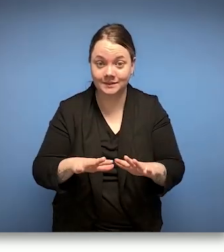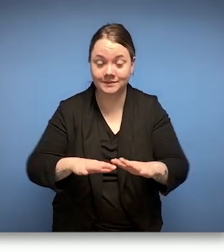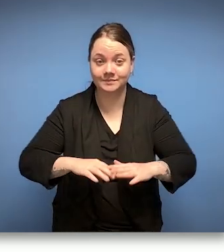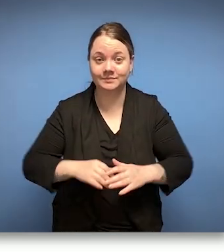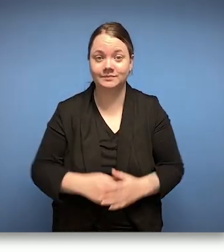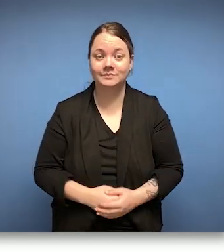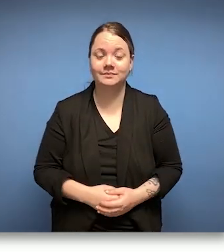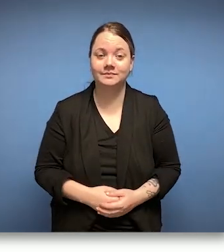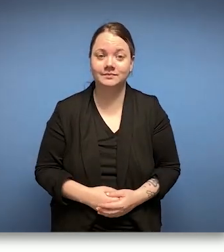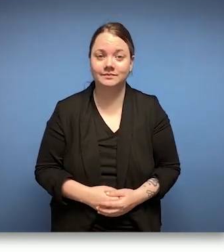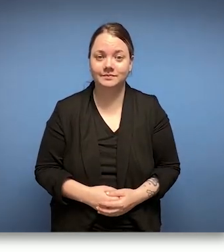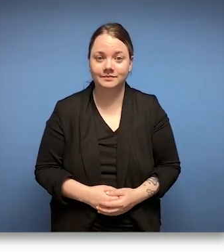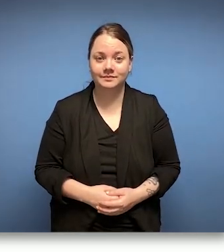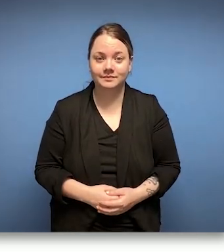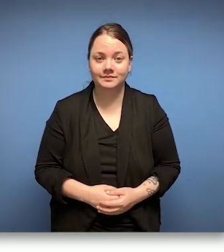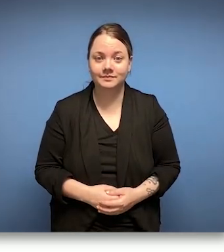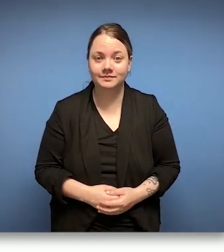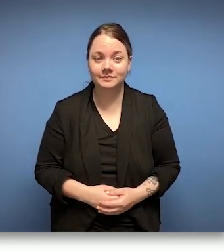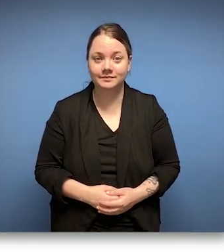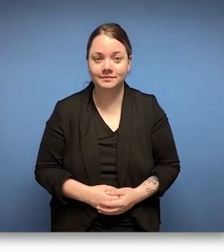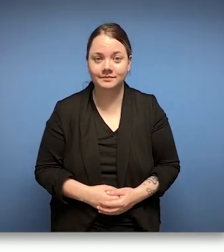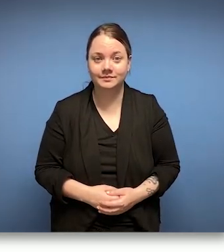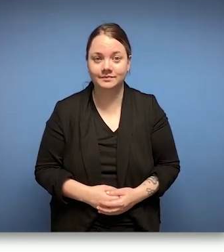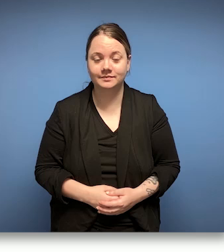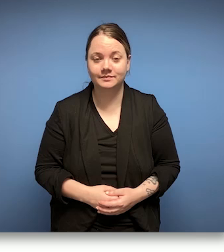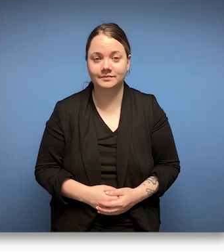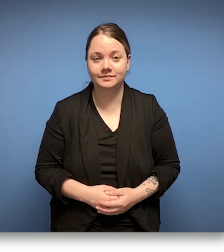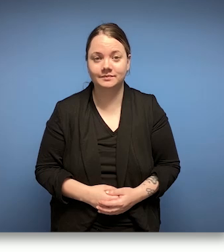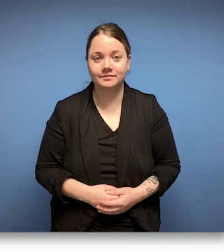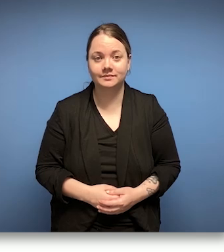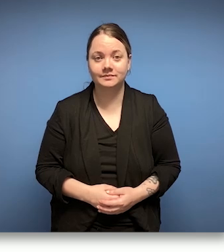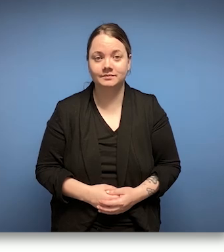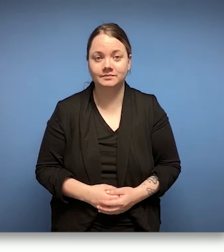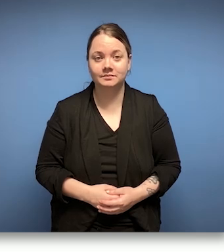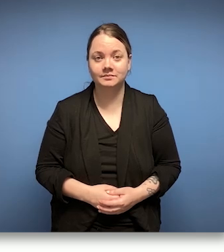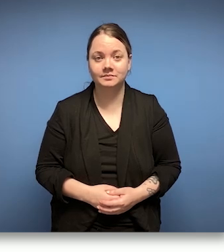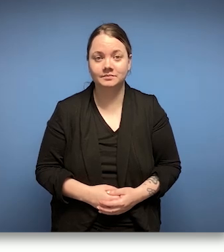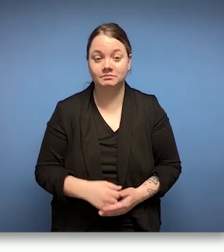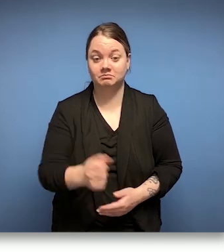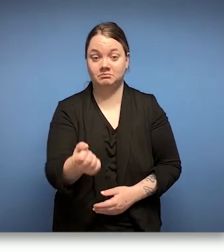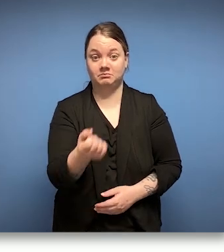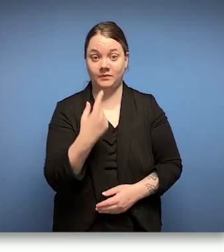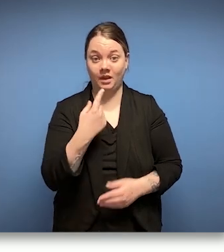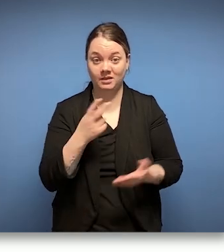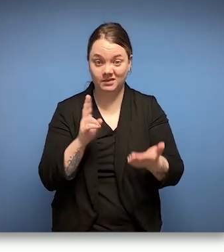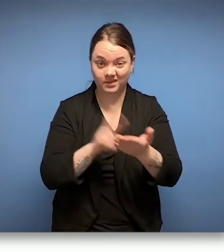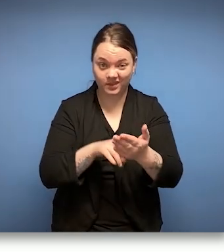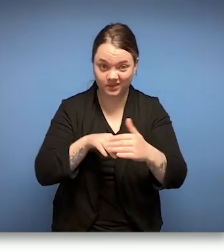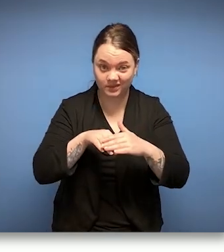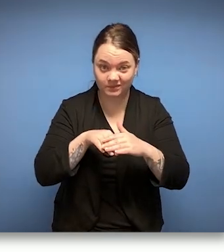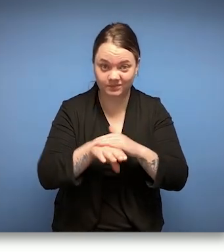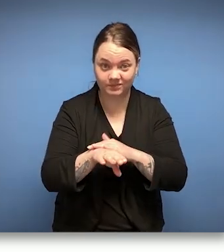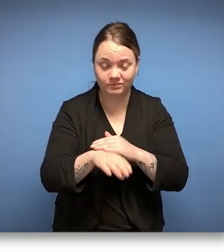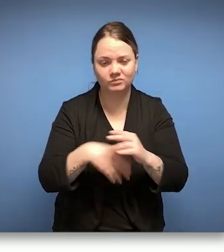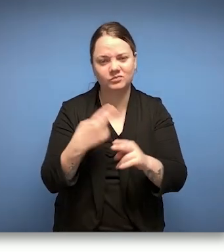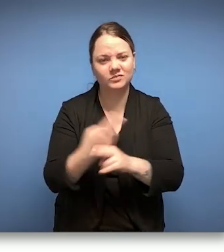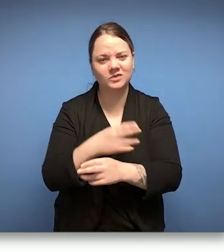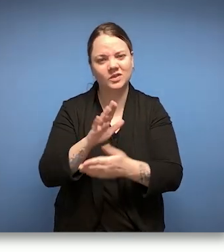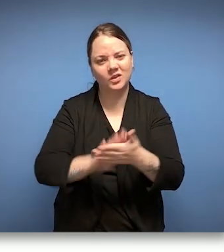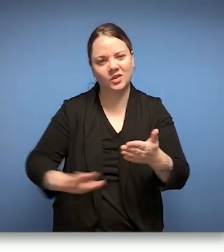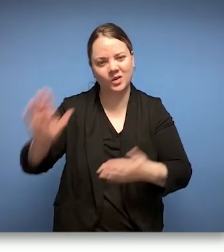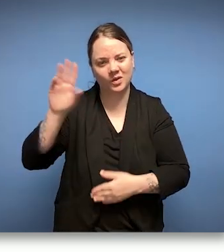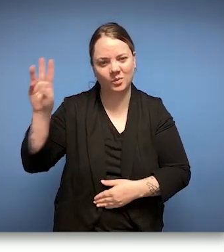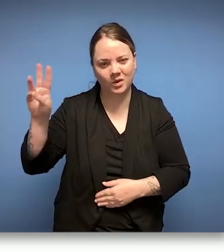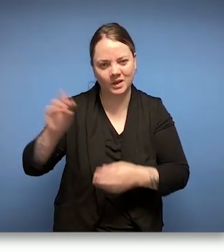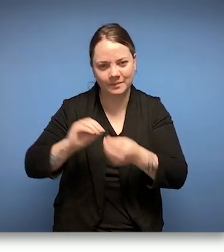www.nscc.ca or log in through your Brightspace portal. If you are asked to sign in, use your college-issued